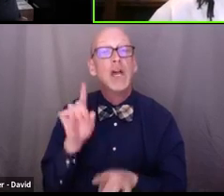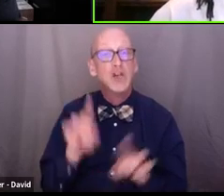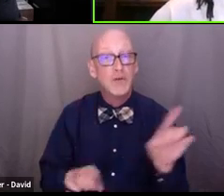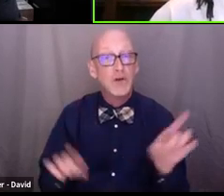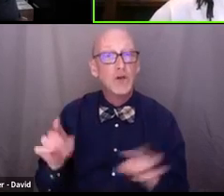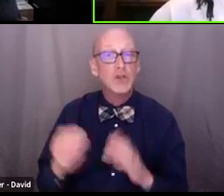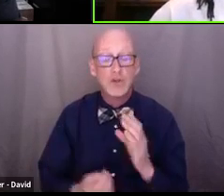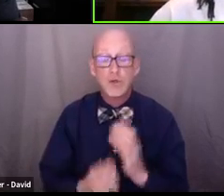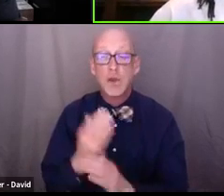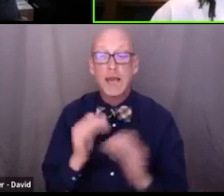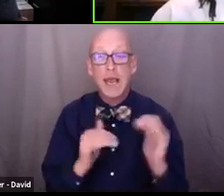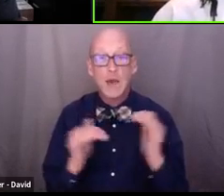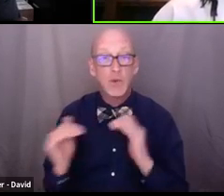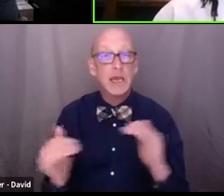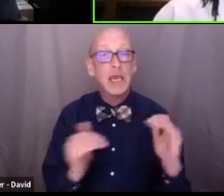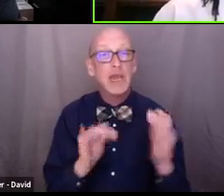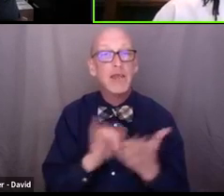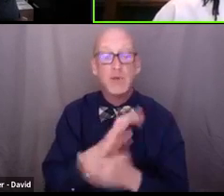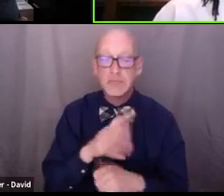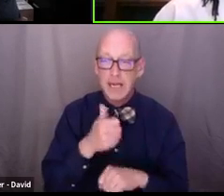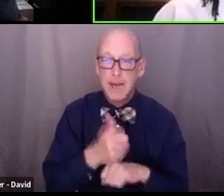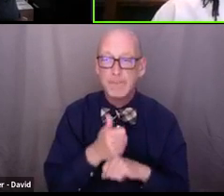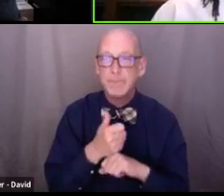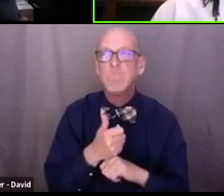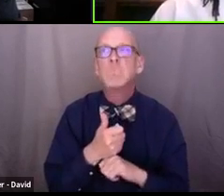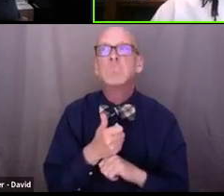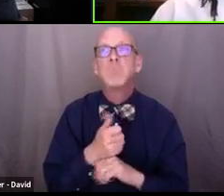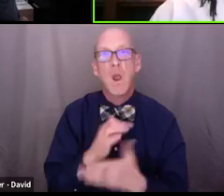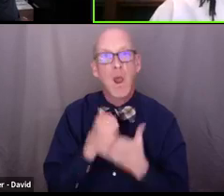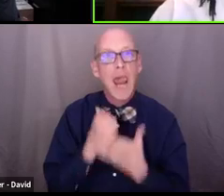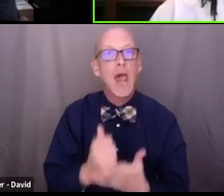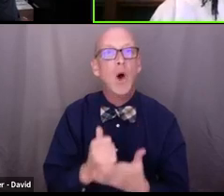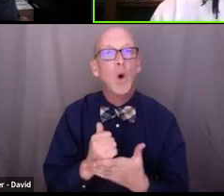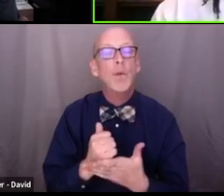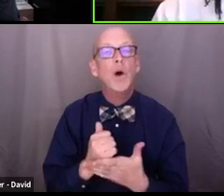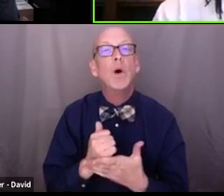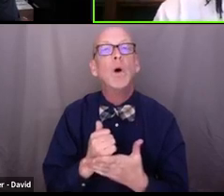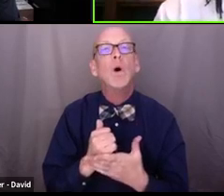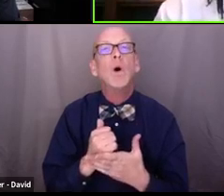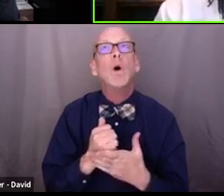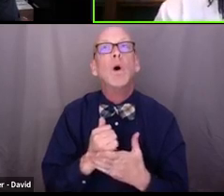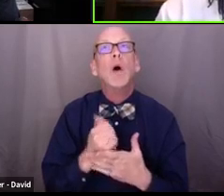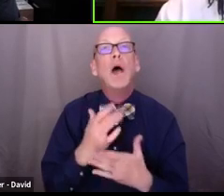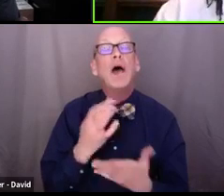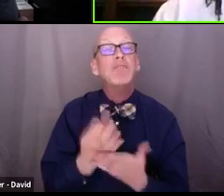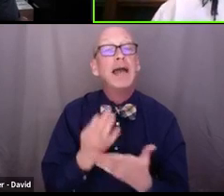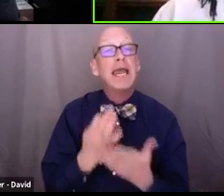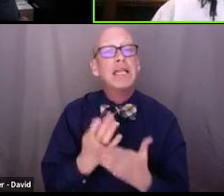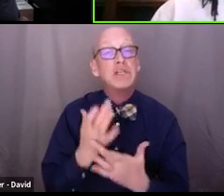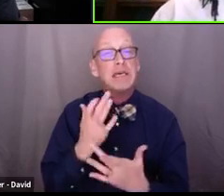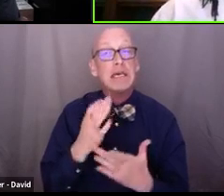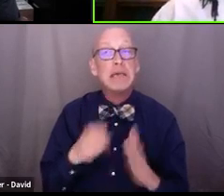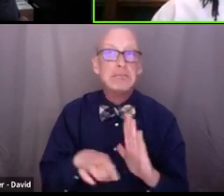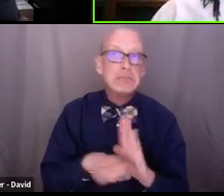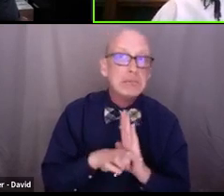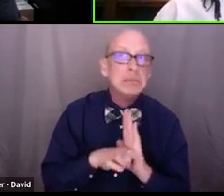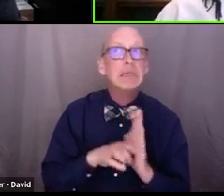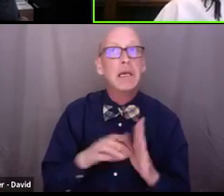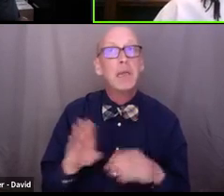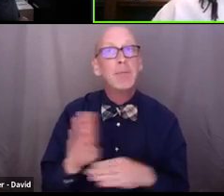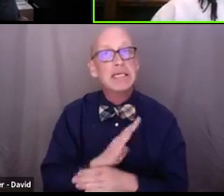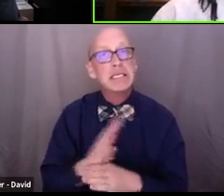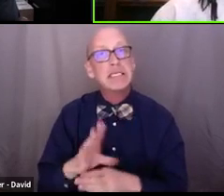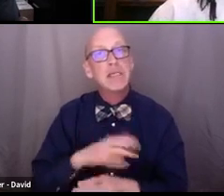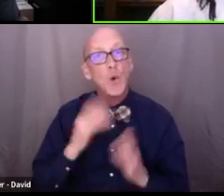equity, which was put in place to help financially disadvantaged business owners. It also